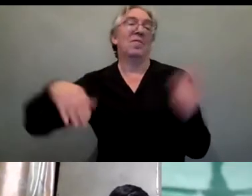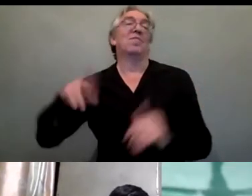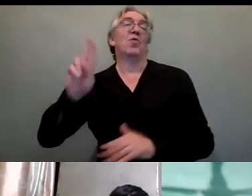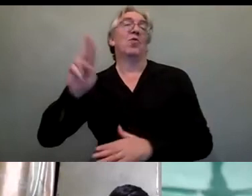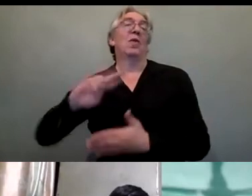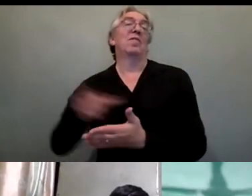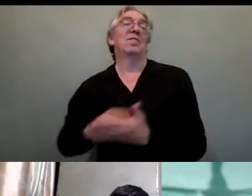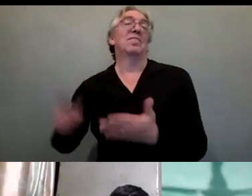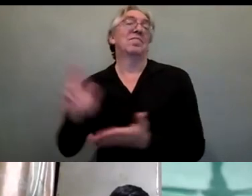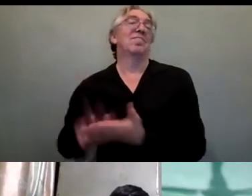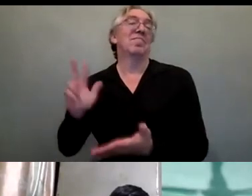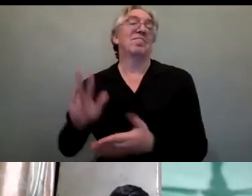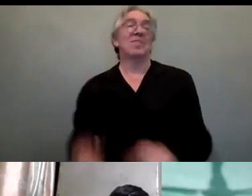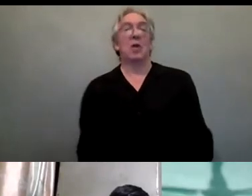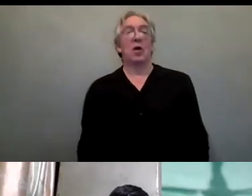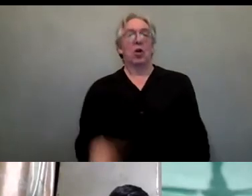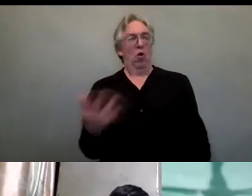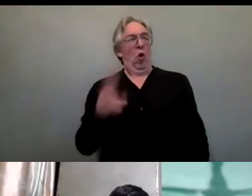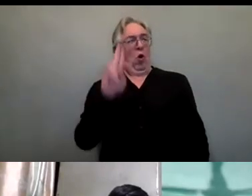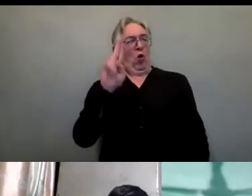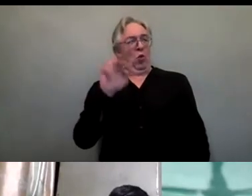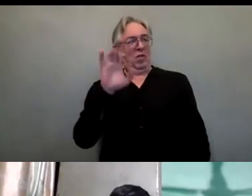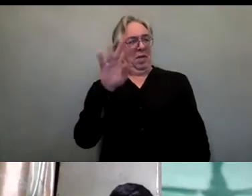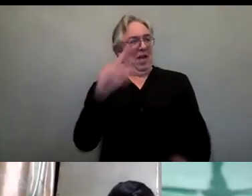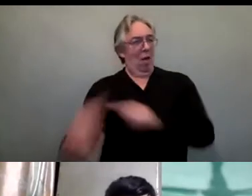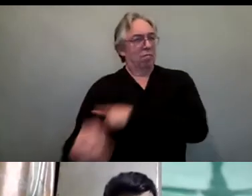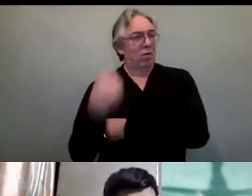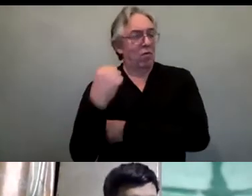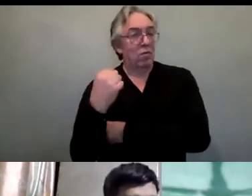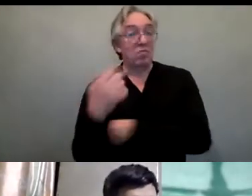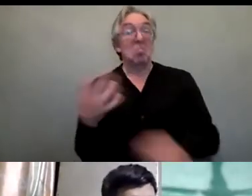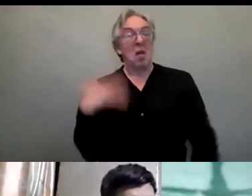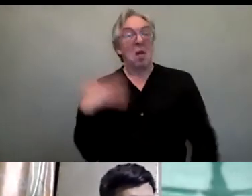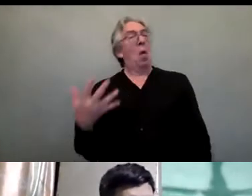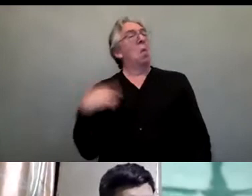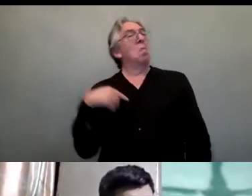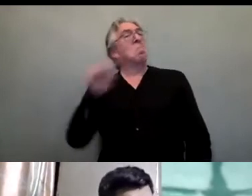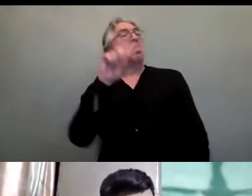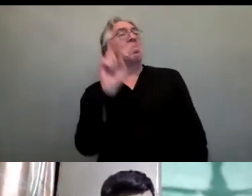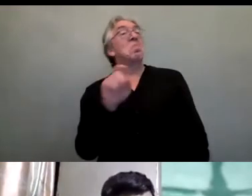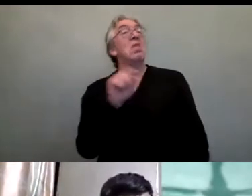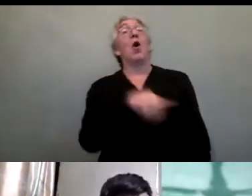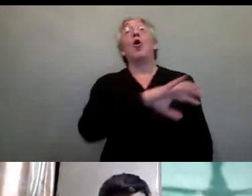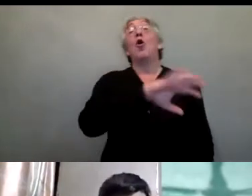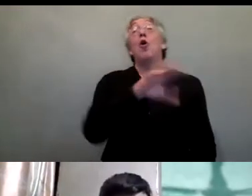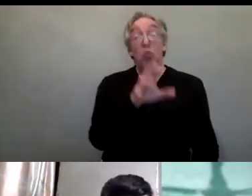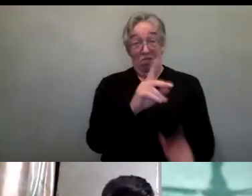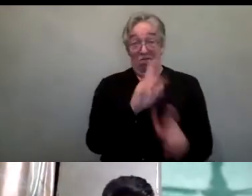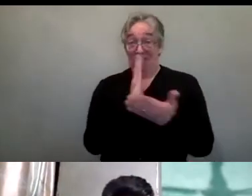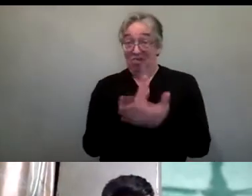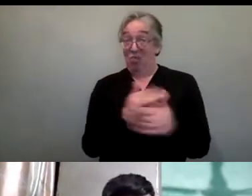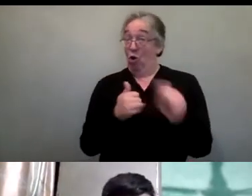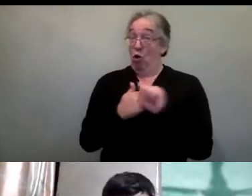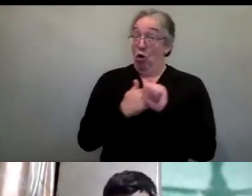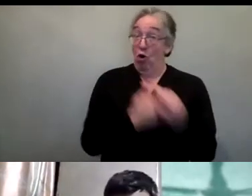Now, the question is, are countries actually following those CRPD articles and implementing the policies that are